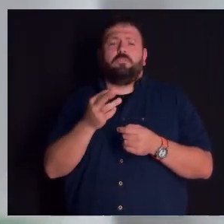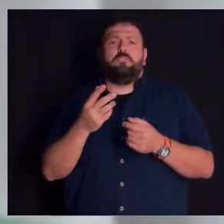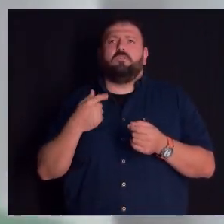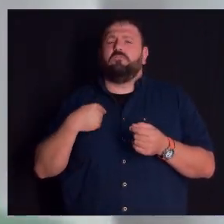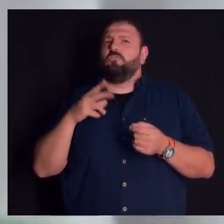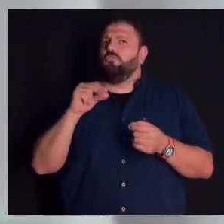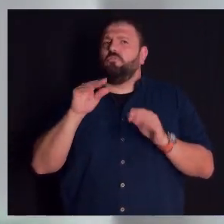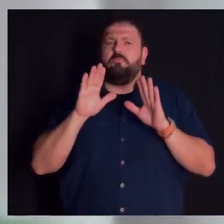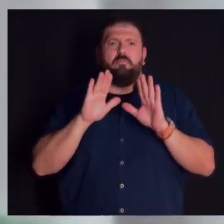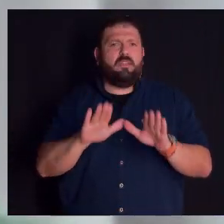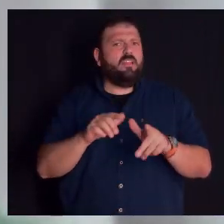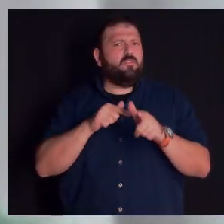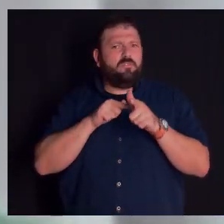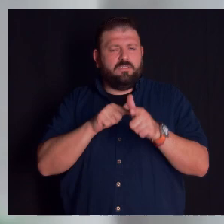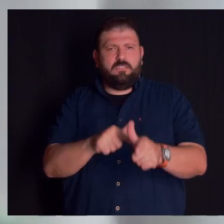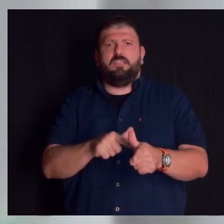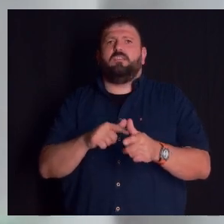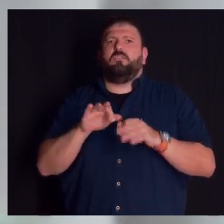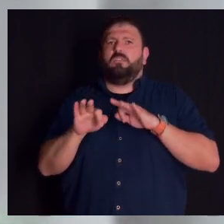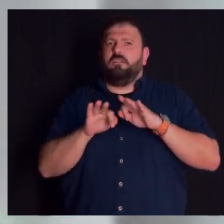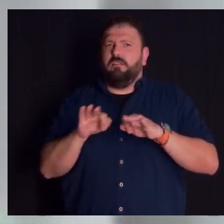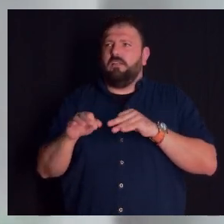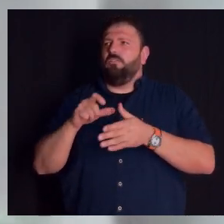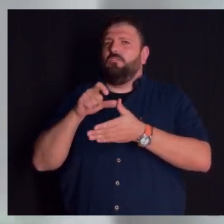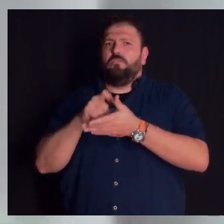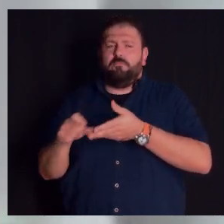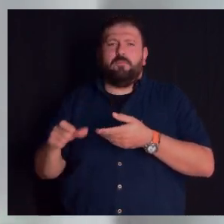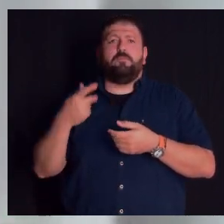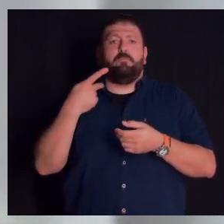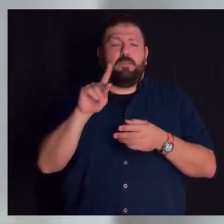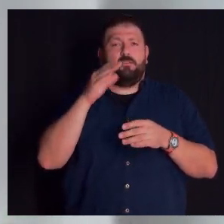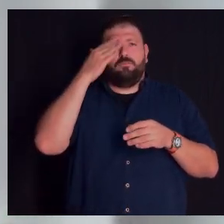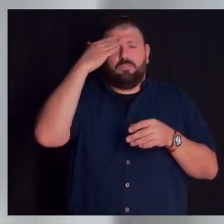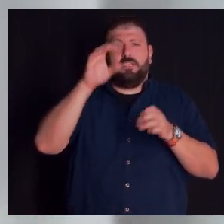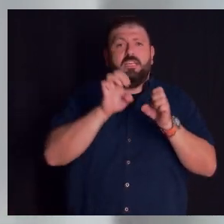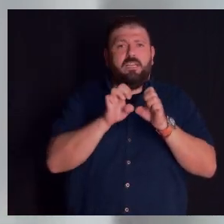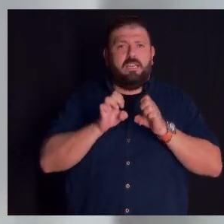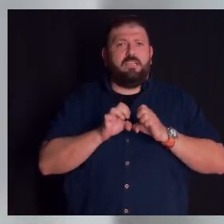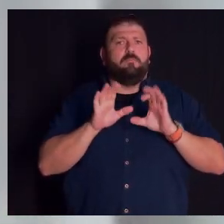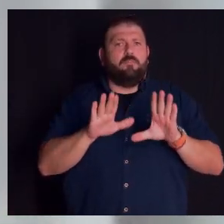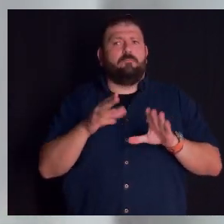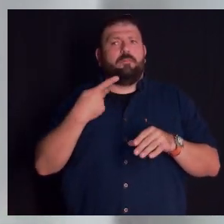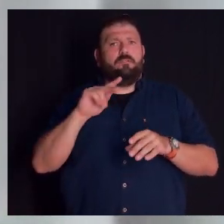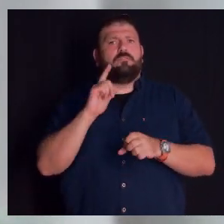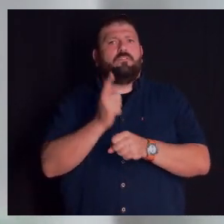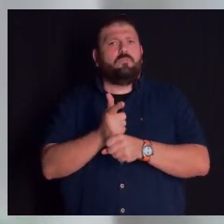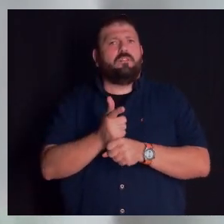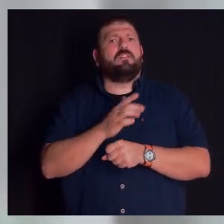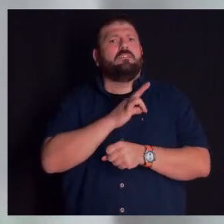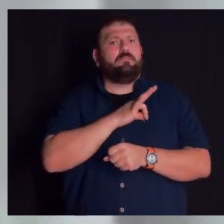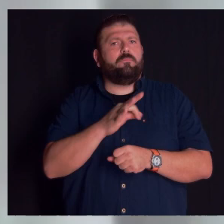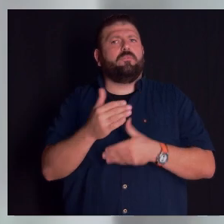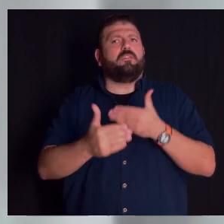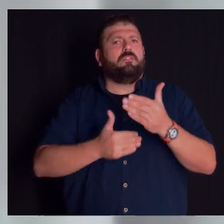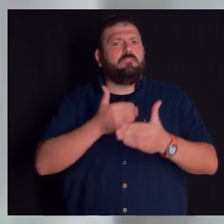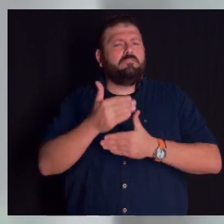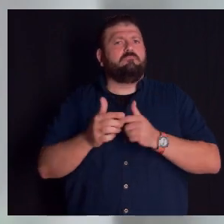So I haven't stopped. I've continued. Yes, the rest of the team did stop, but then they realized that